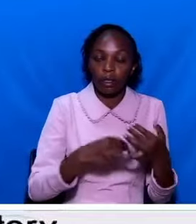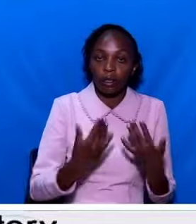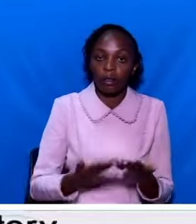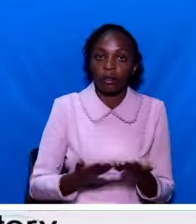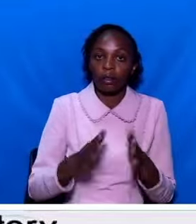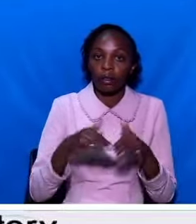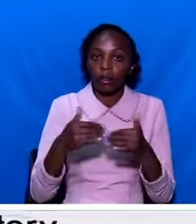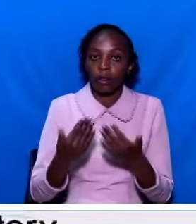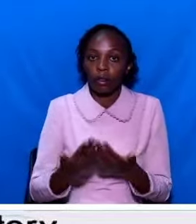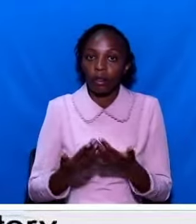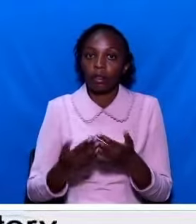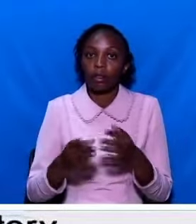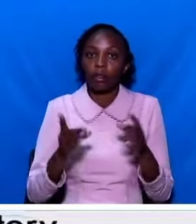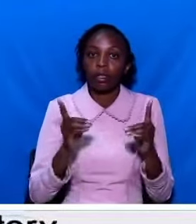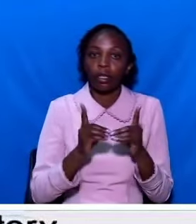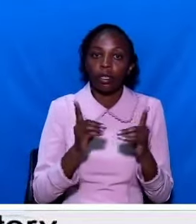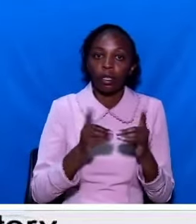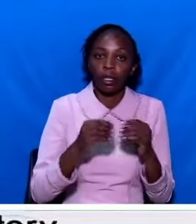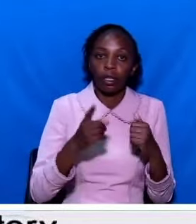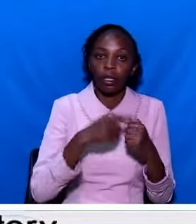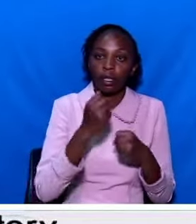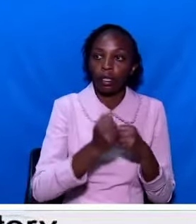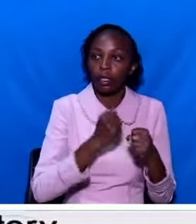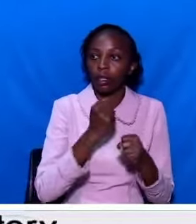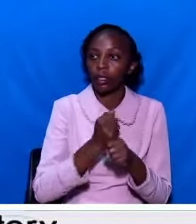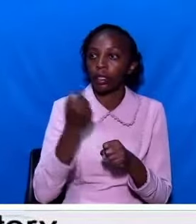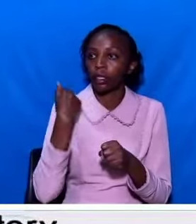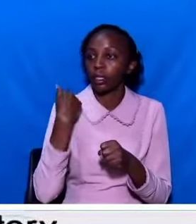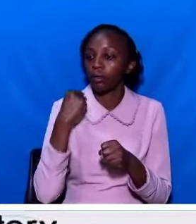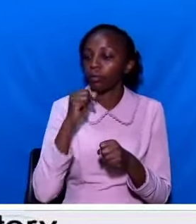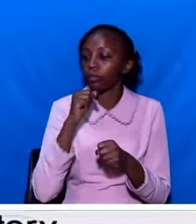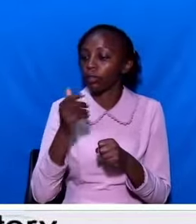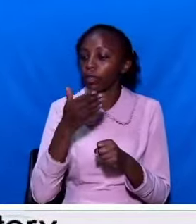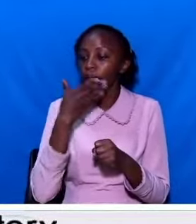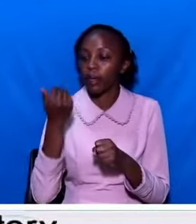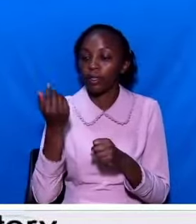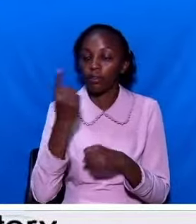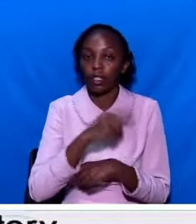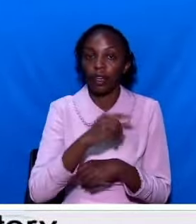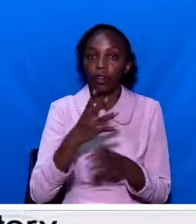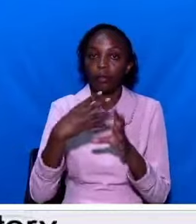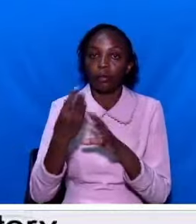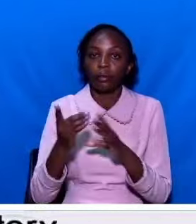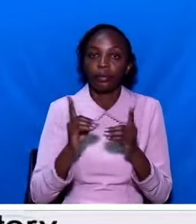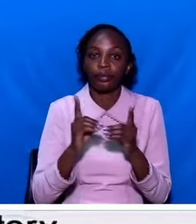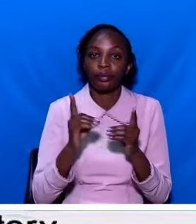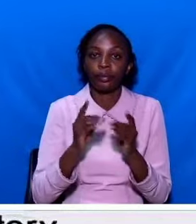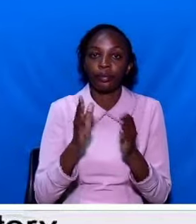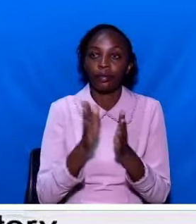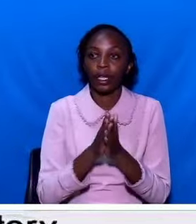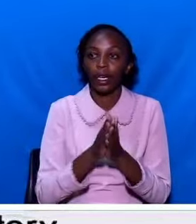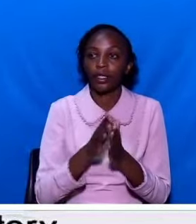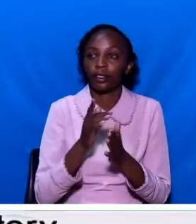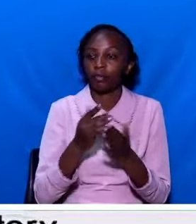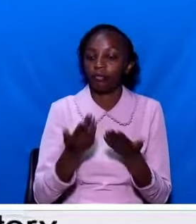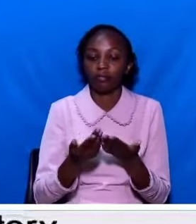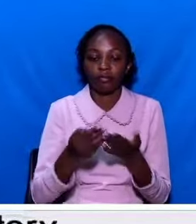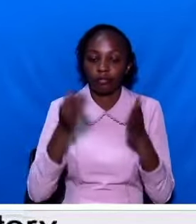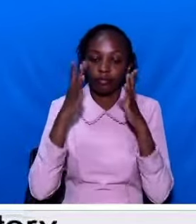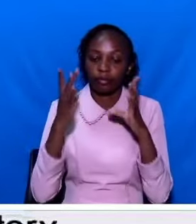for 6 years. Yesterday was not the best of days for you. You went on a date and she showed you a blackout.